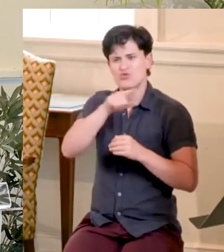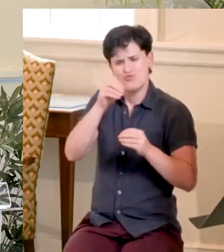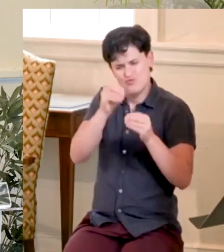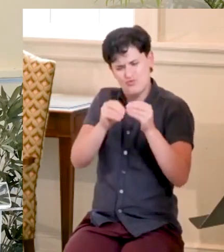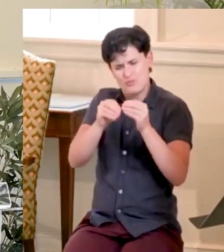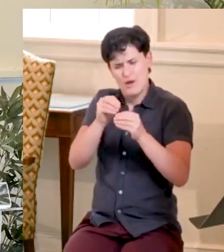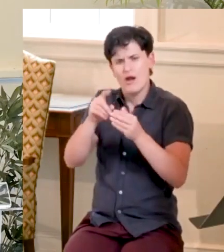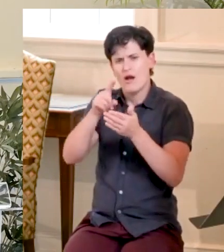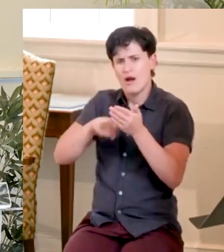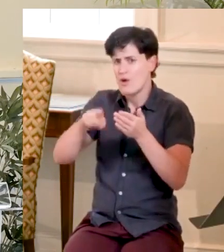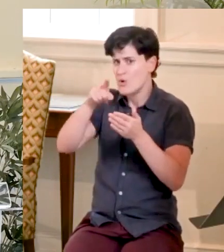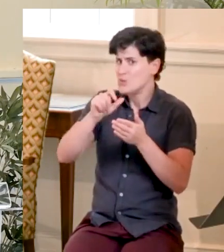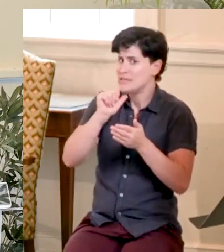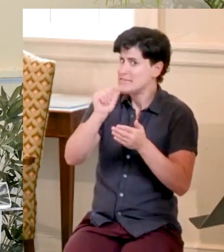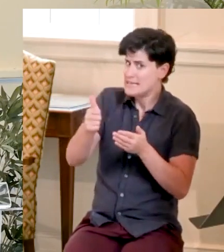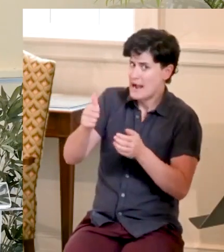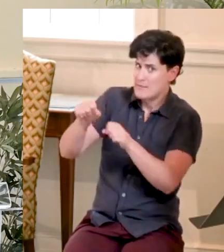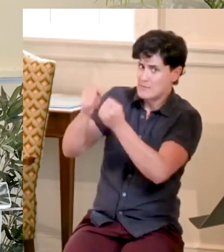we didn't break,